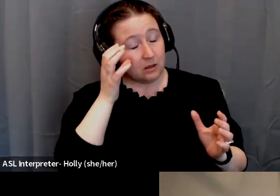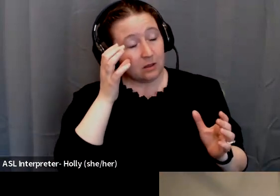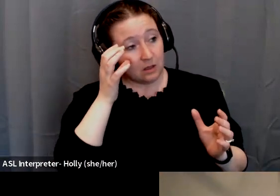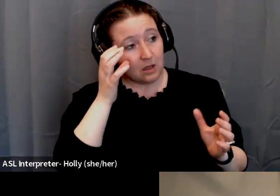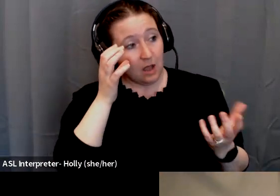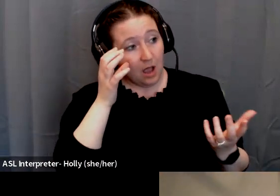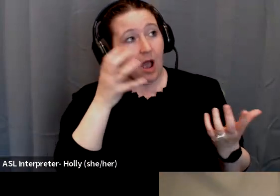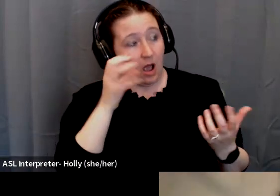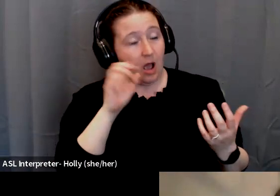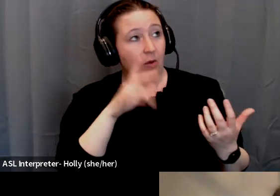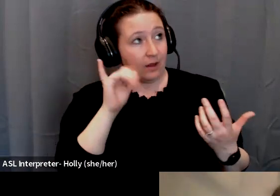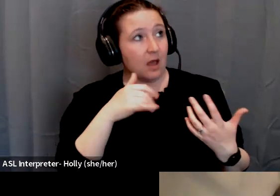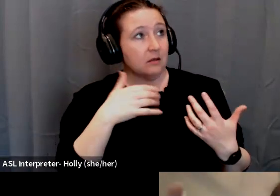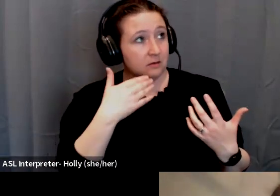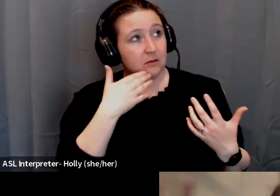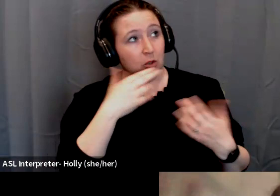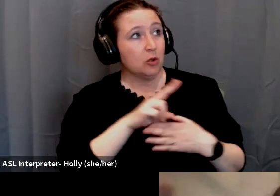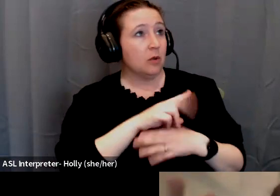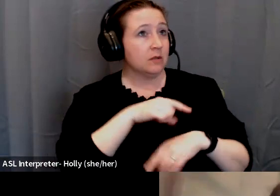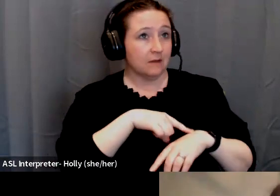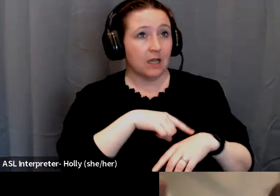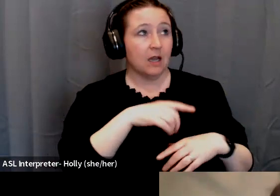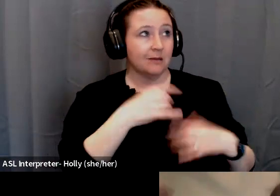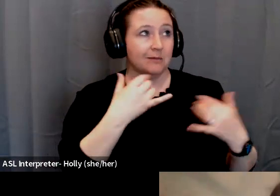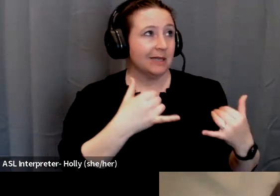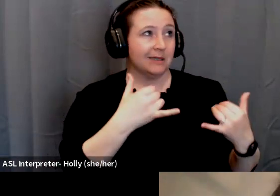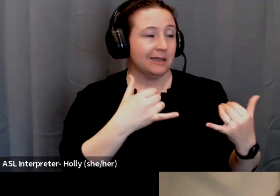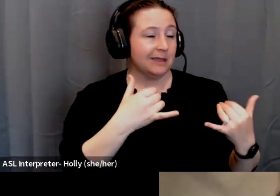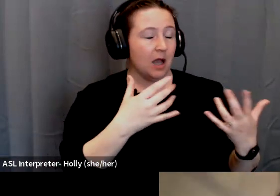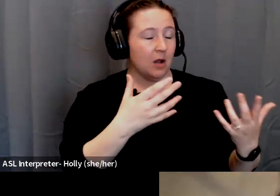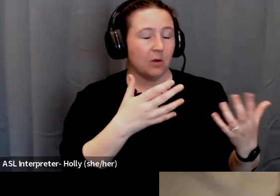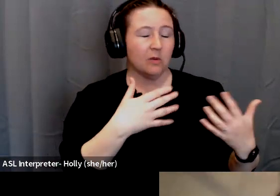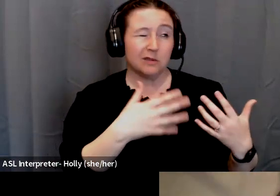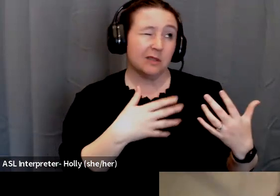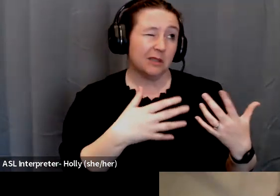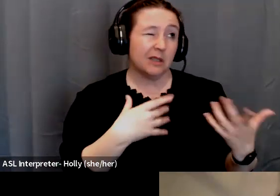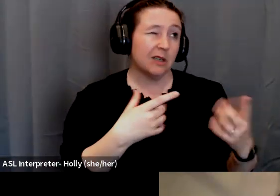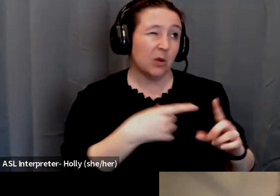any productive use of everybody else's time in the room, which is kind of a statement.